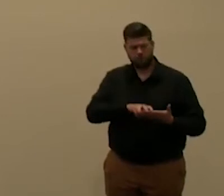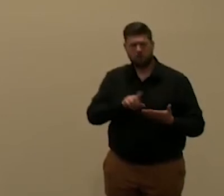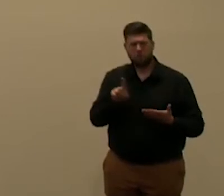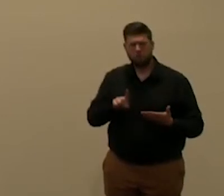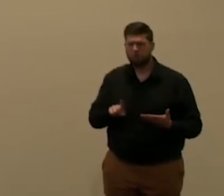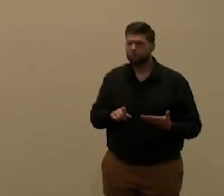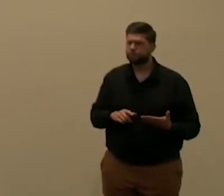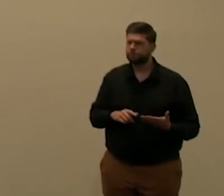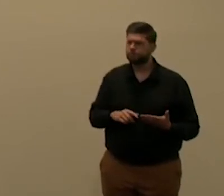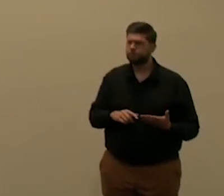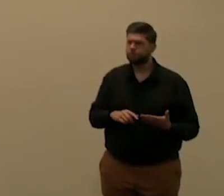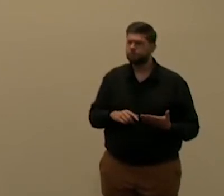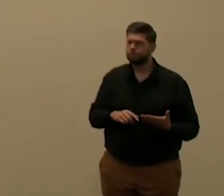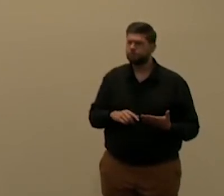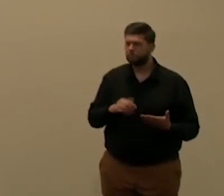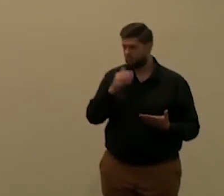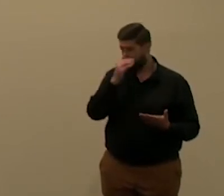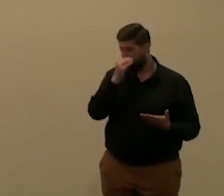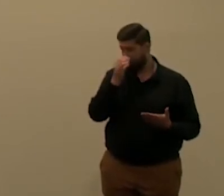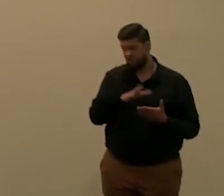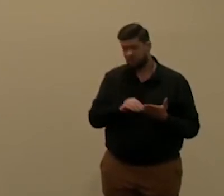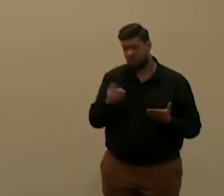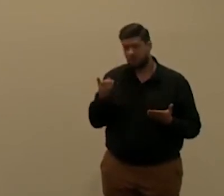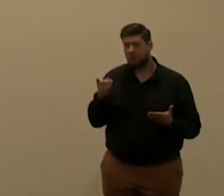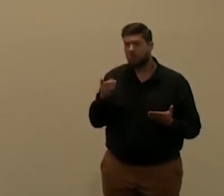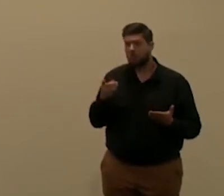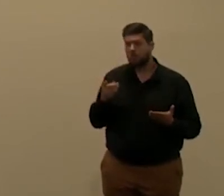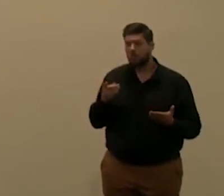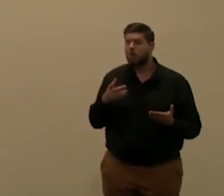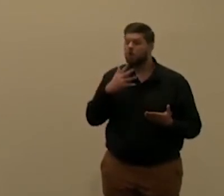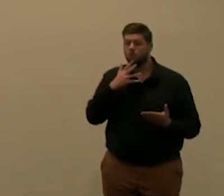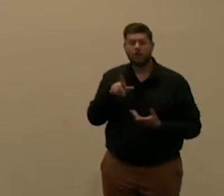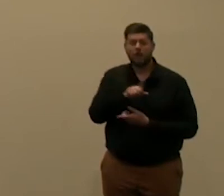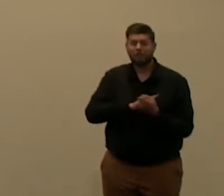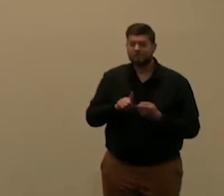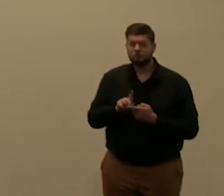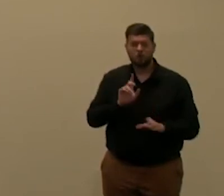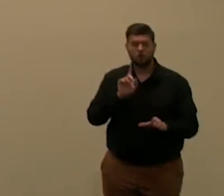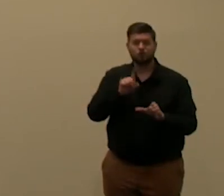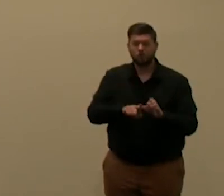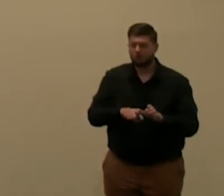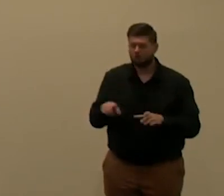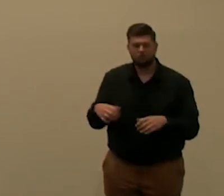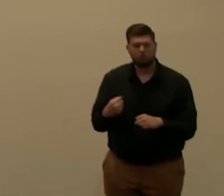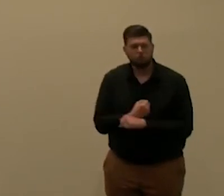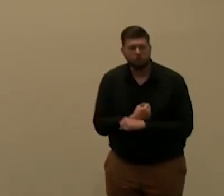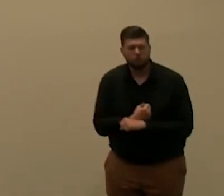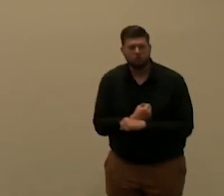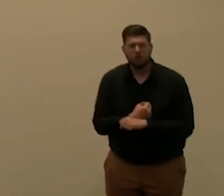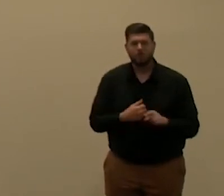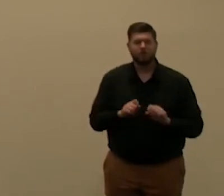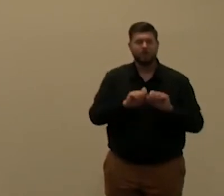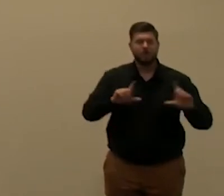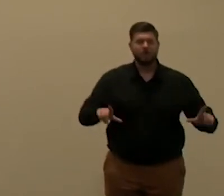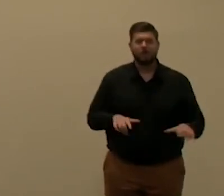is, for example, what are people doing while they are in the meeting? Are they actually writing emails while they're